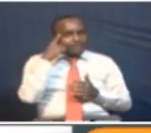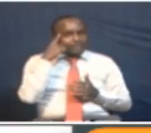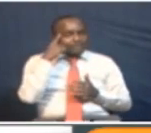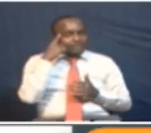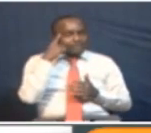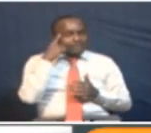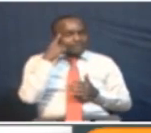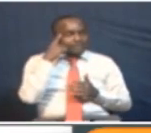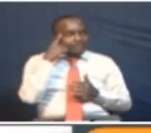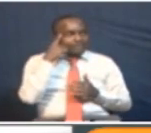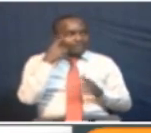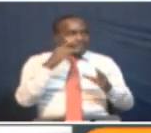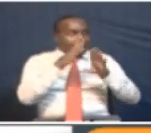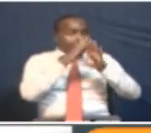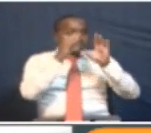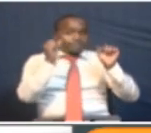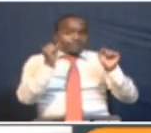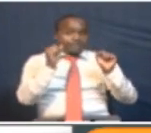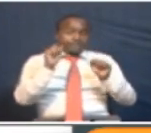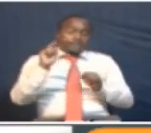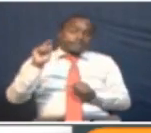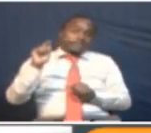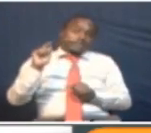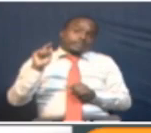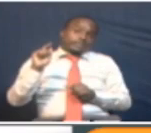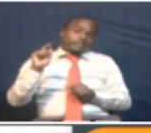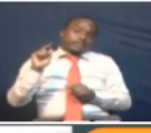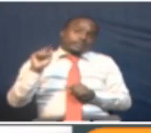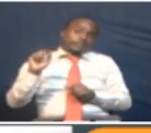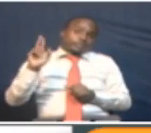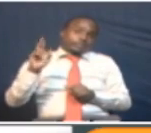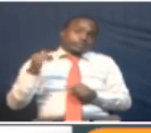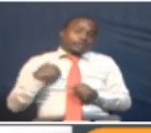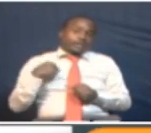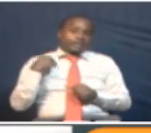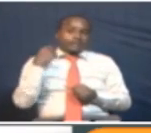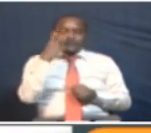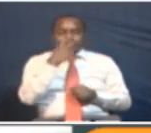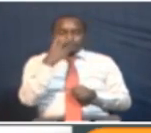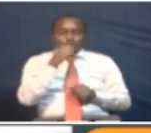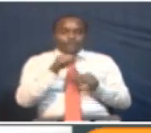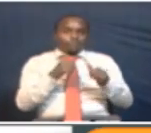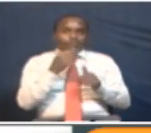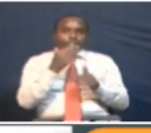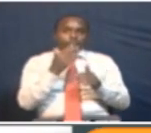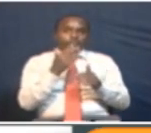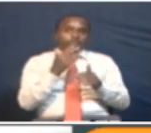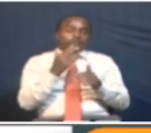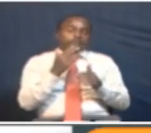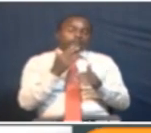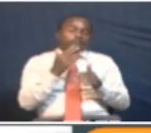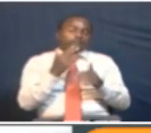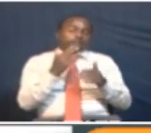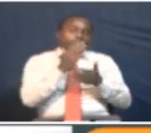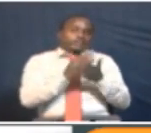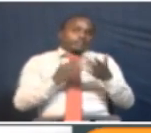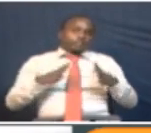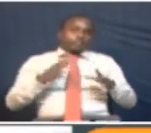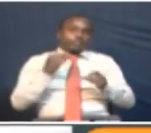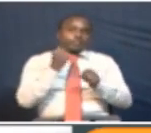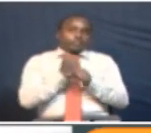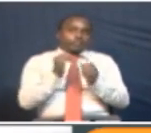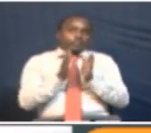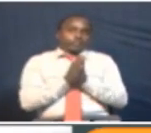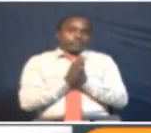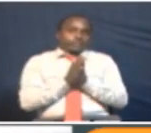President Kenyatta might have had his suspicions about some of the people he has been working with since 2013, but he